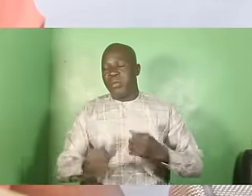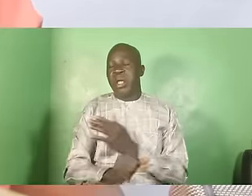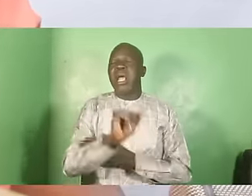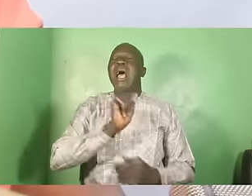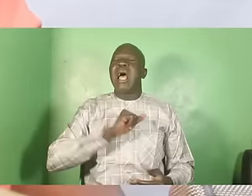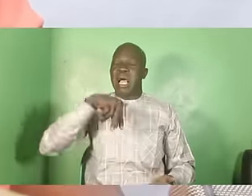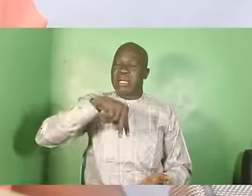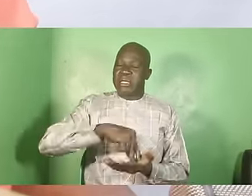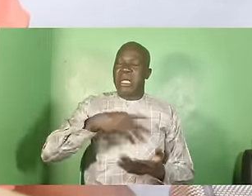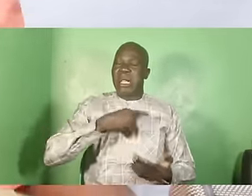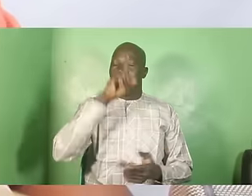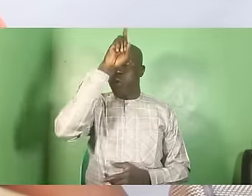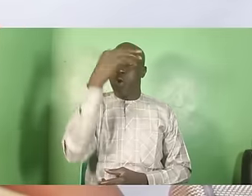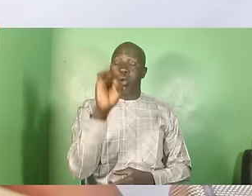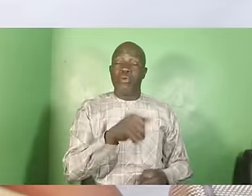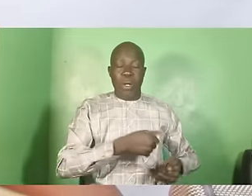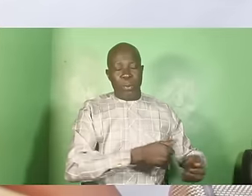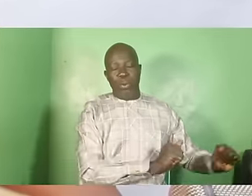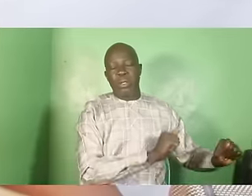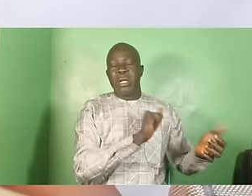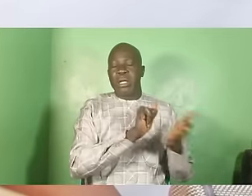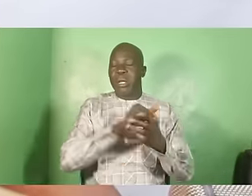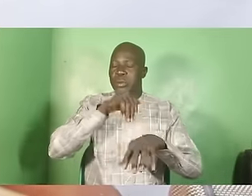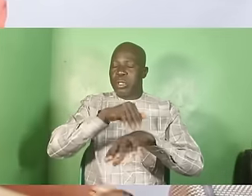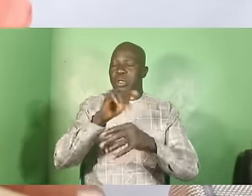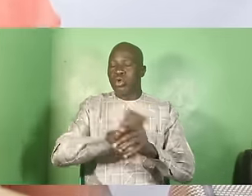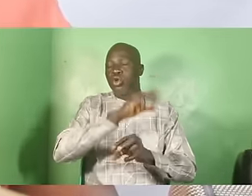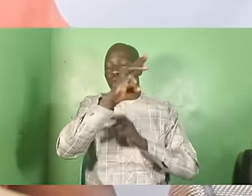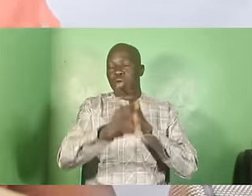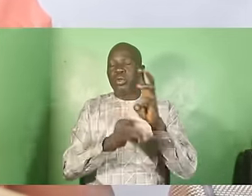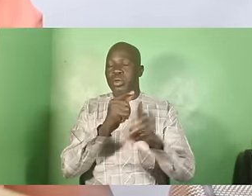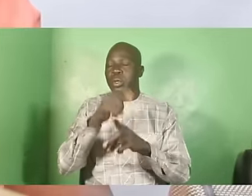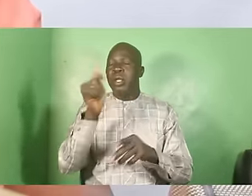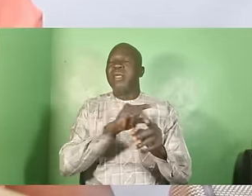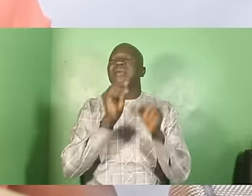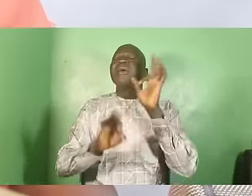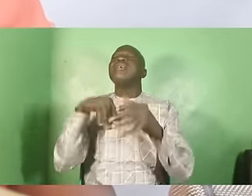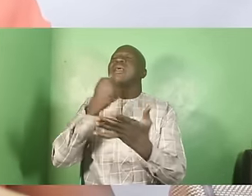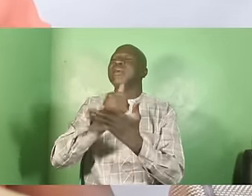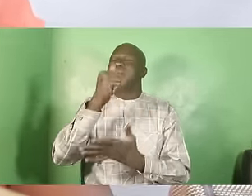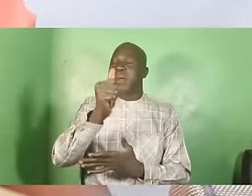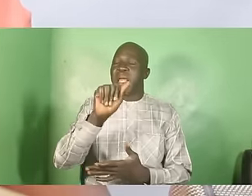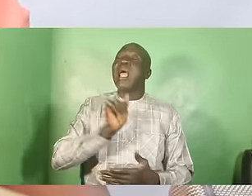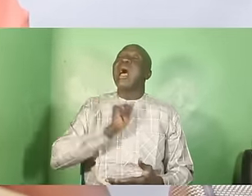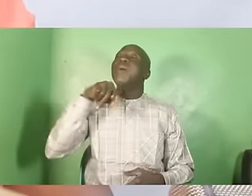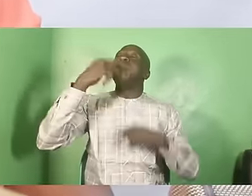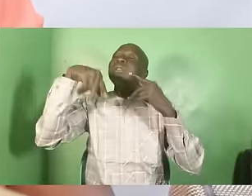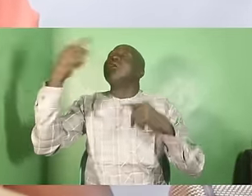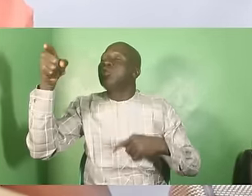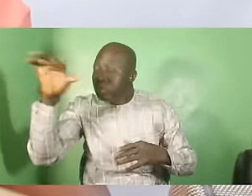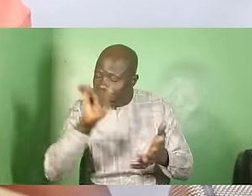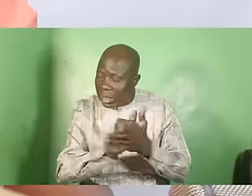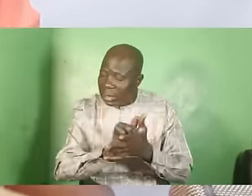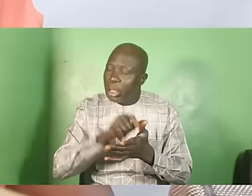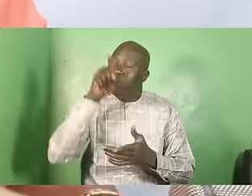I said as one of the apostles that will be said to the old generation. You can say amen. I declare to